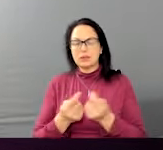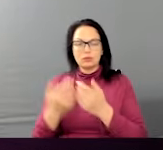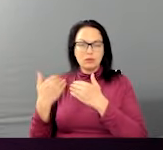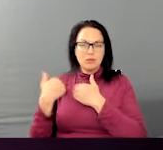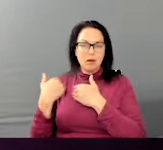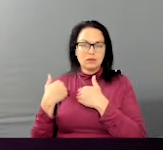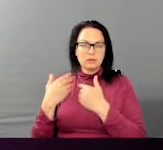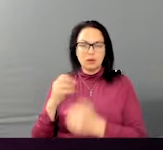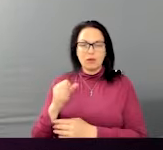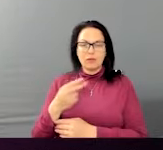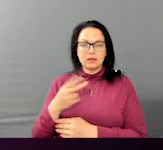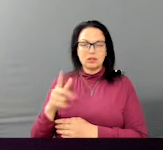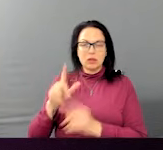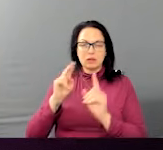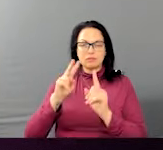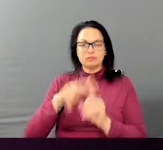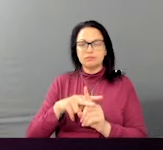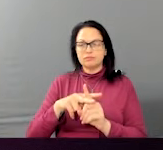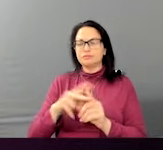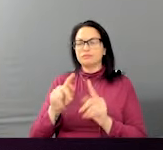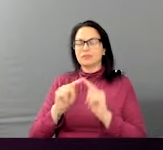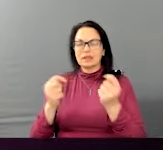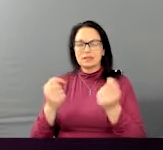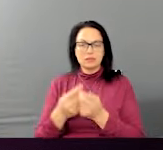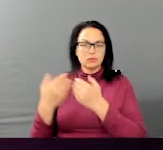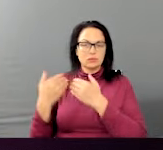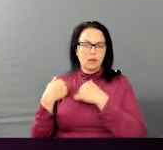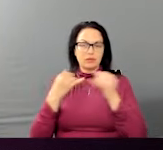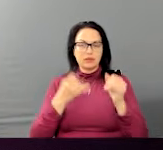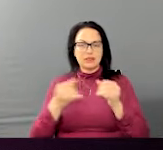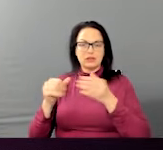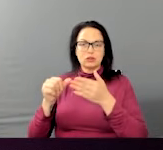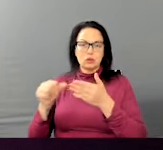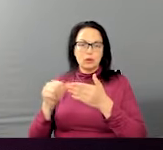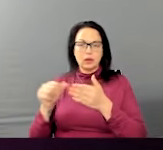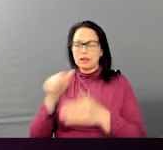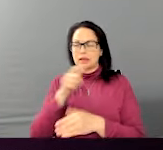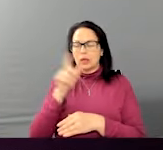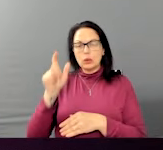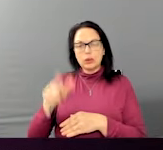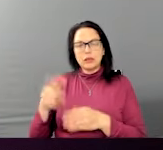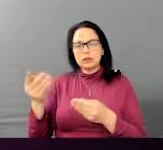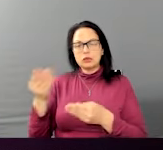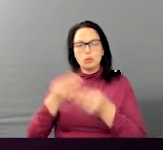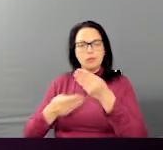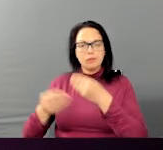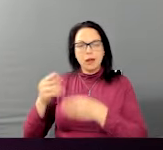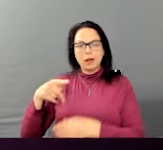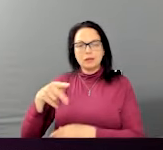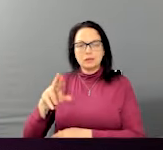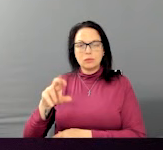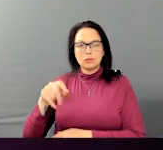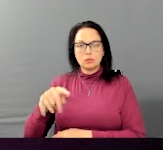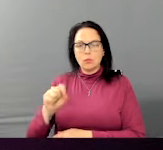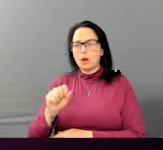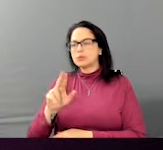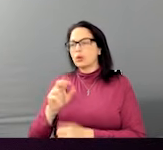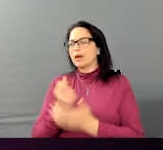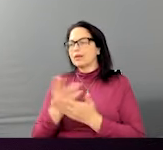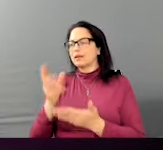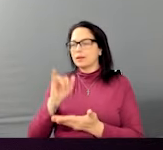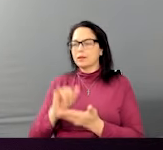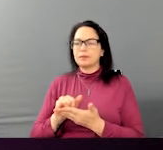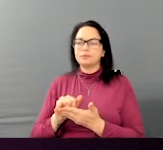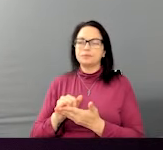application, teams who are responsible for individual pages, and they don't have to pass props or do any of that stuff between each other. So all